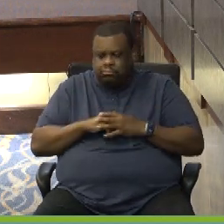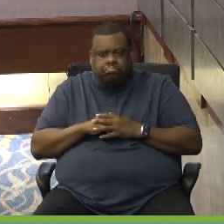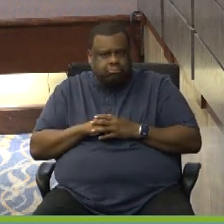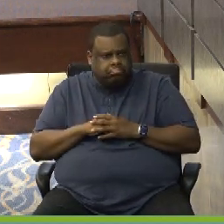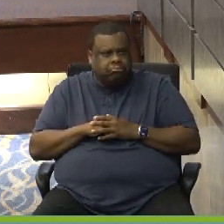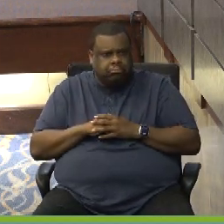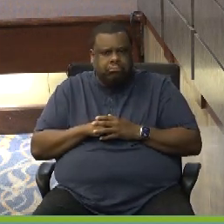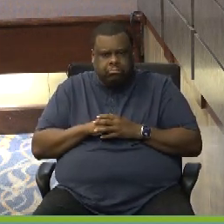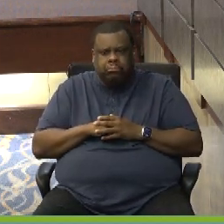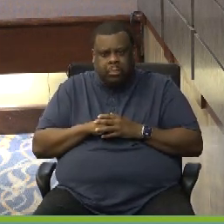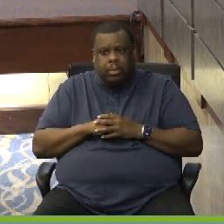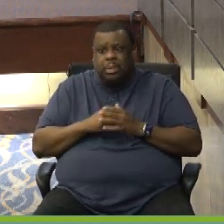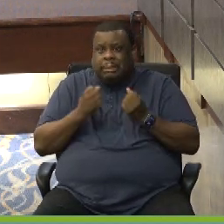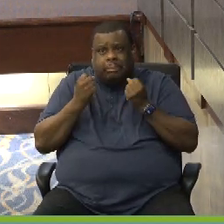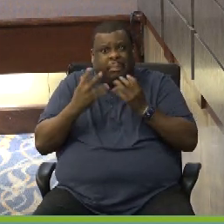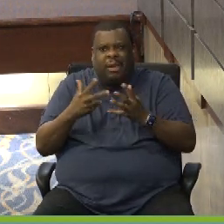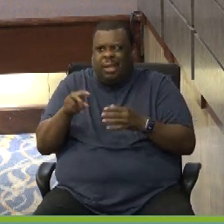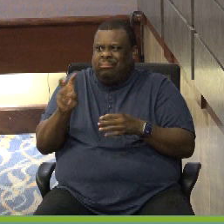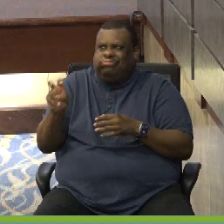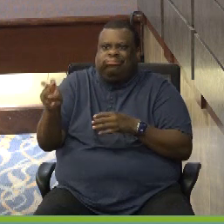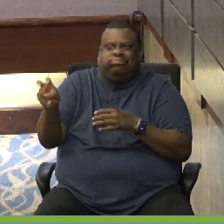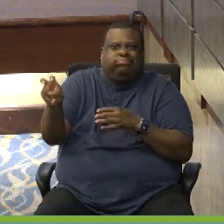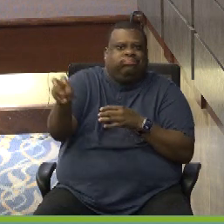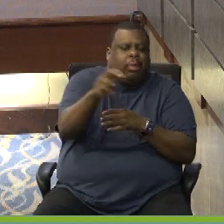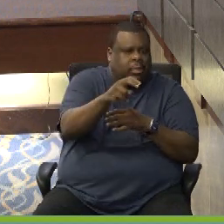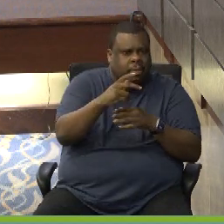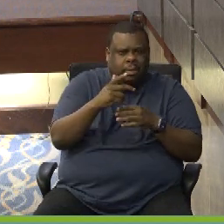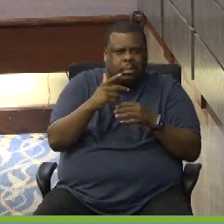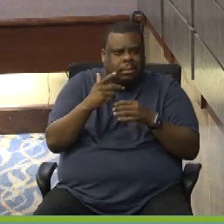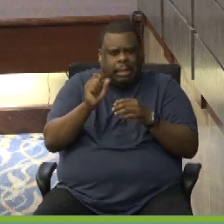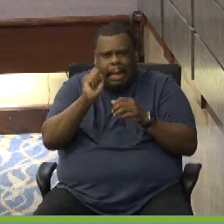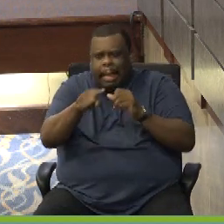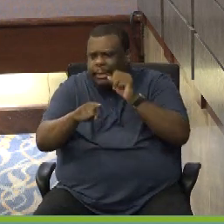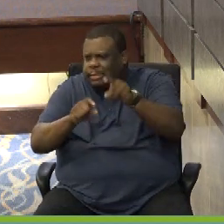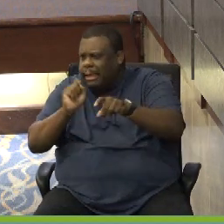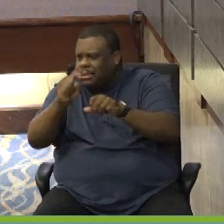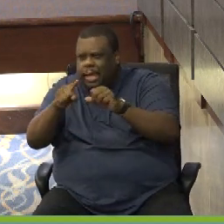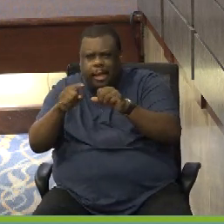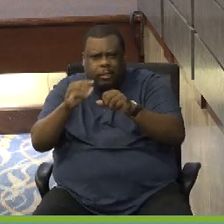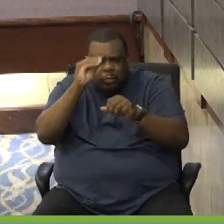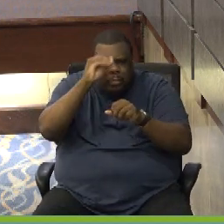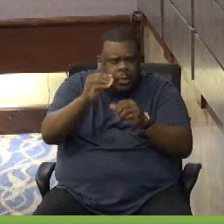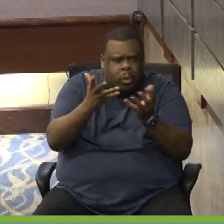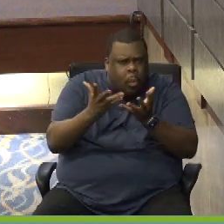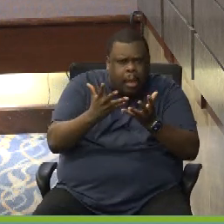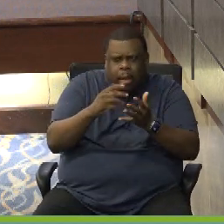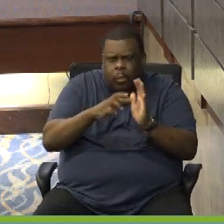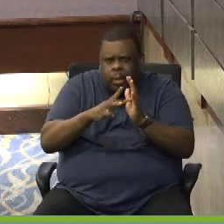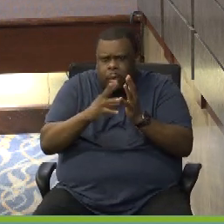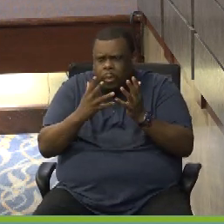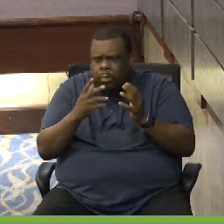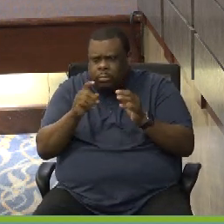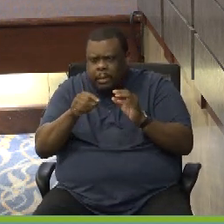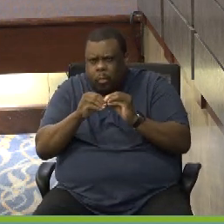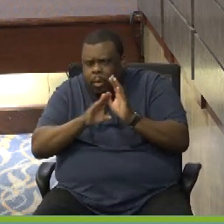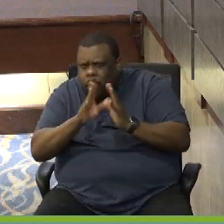the touristy things you could possibly imagine, all the M's, right? Mayborn, Magnolia, Mammoth. We also saw the Texas Ranger Museum, the Welcome Center, again, all of